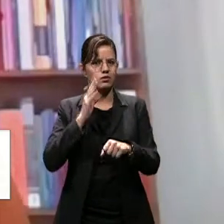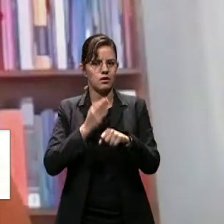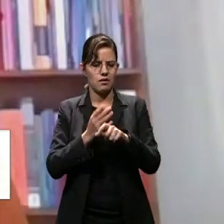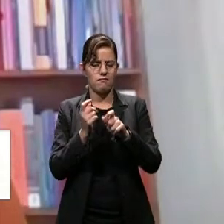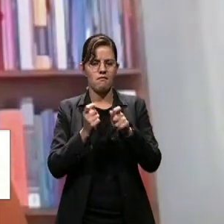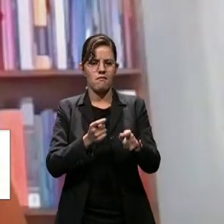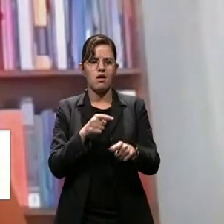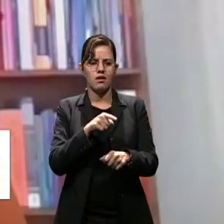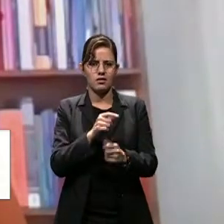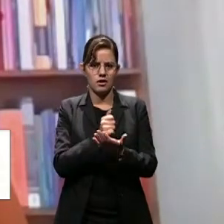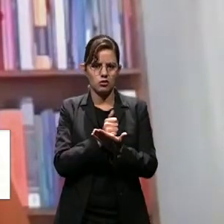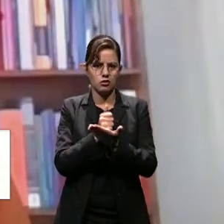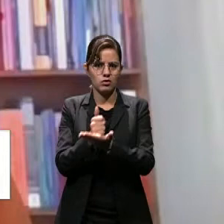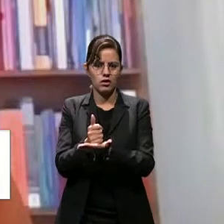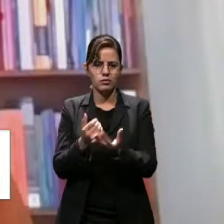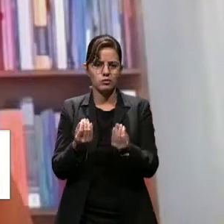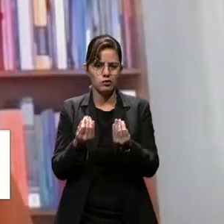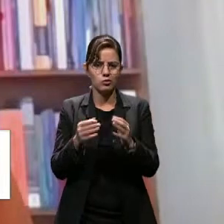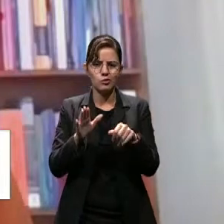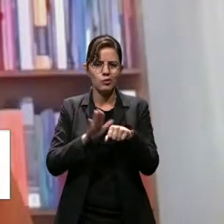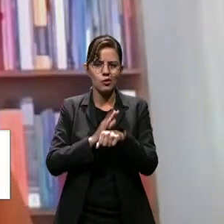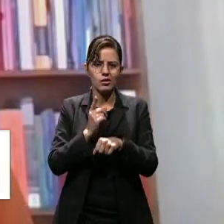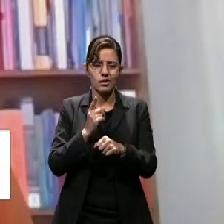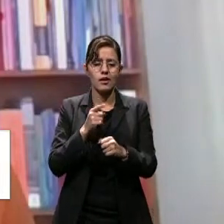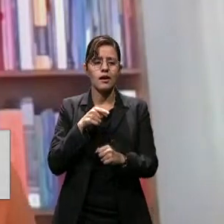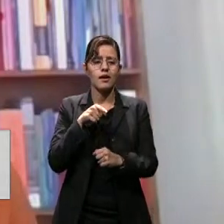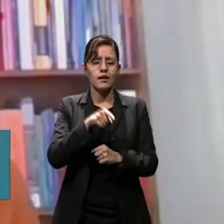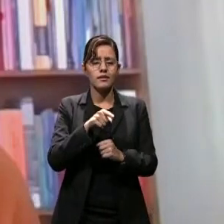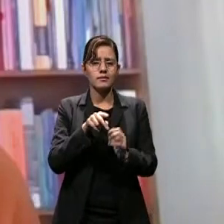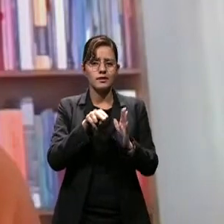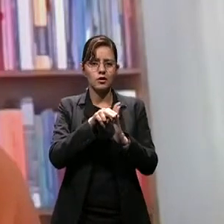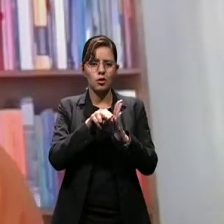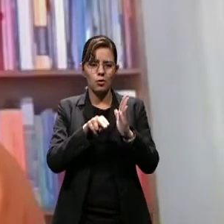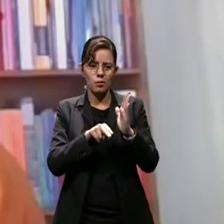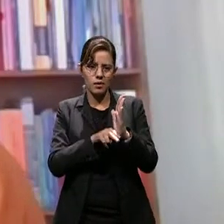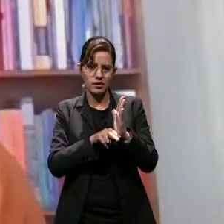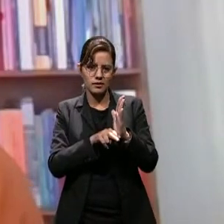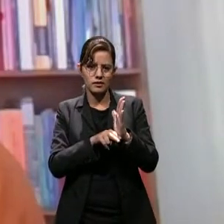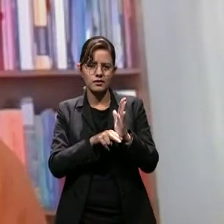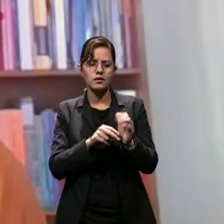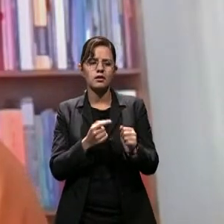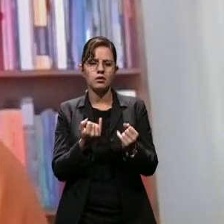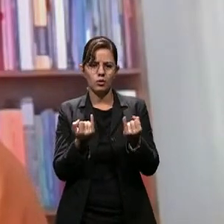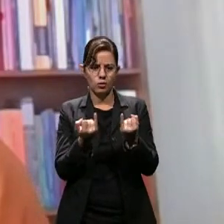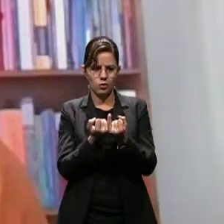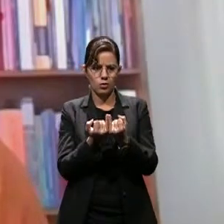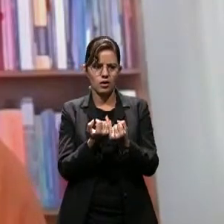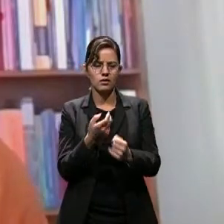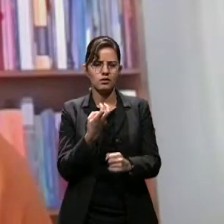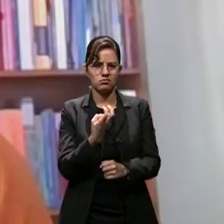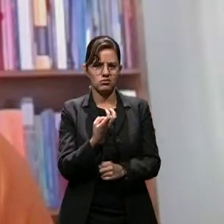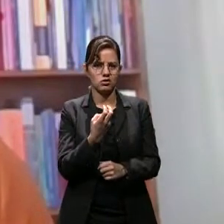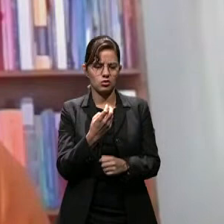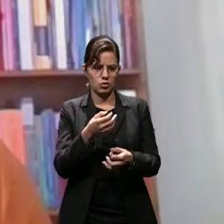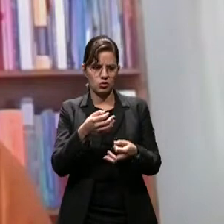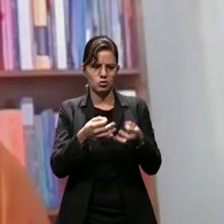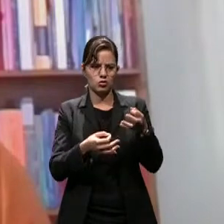ensuring that these regulatory instruments in terms of political violence